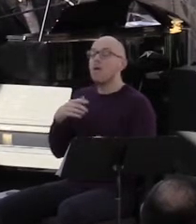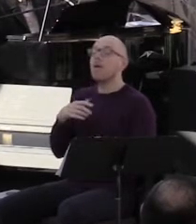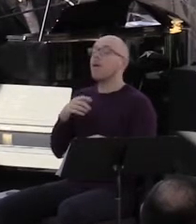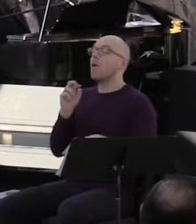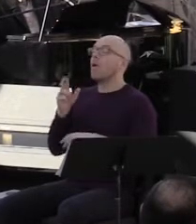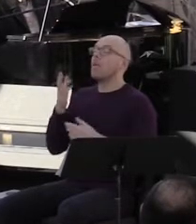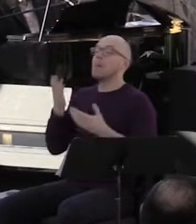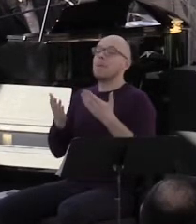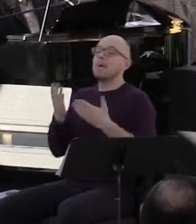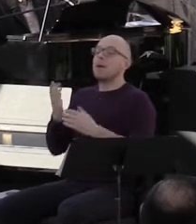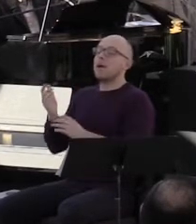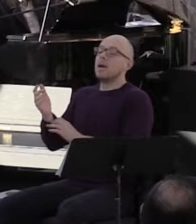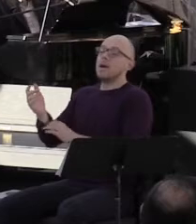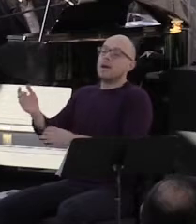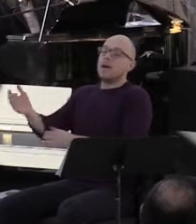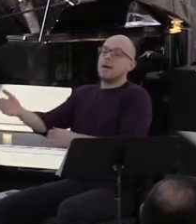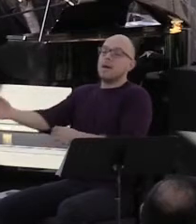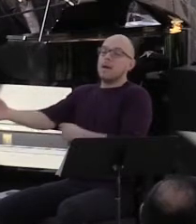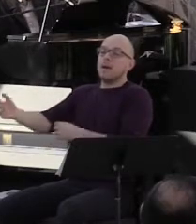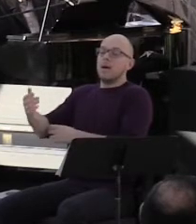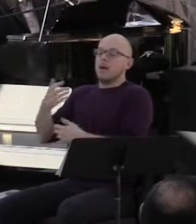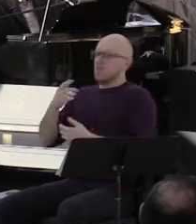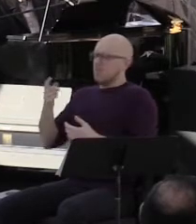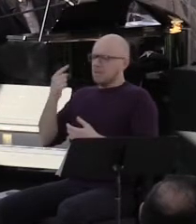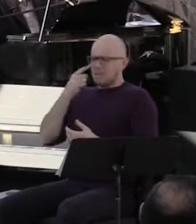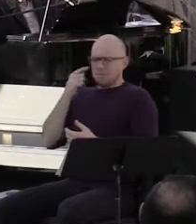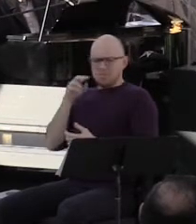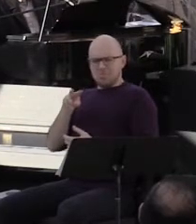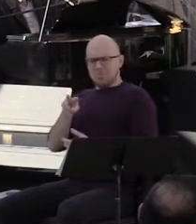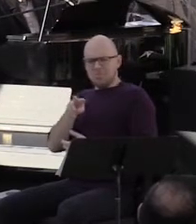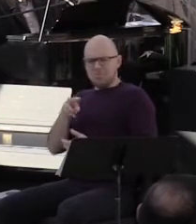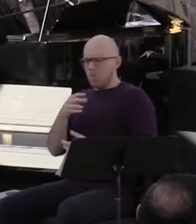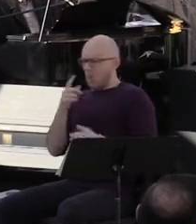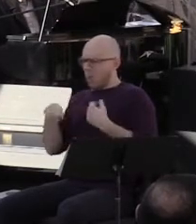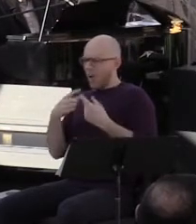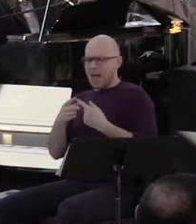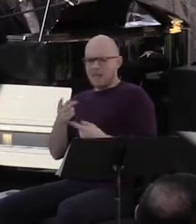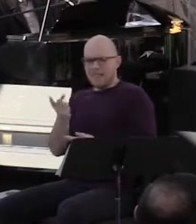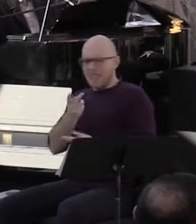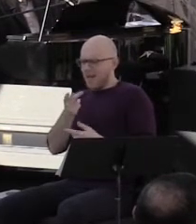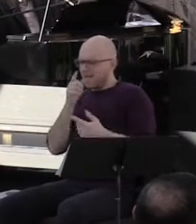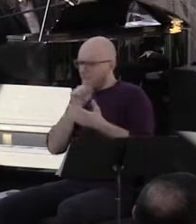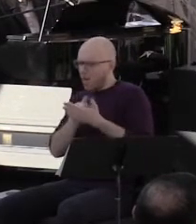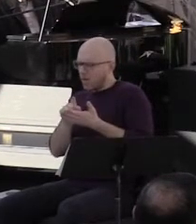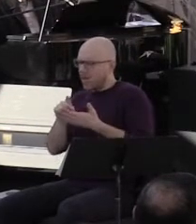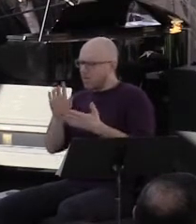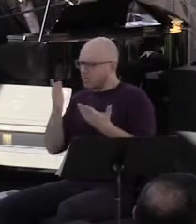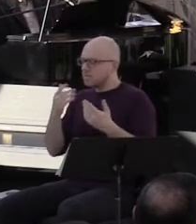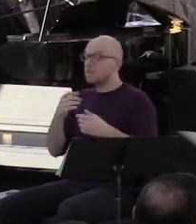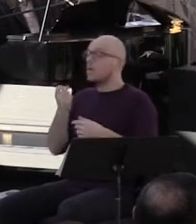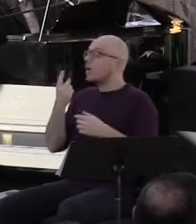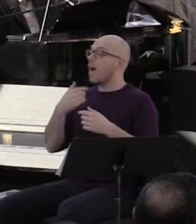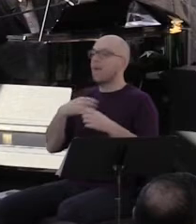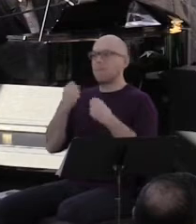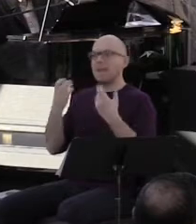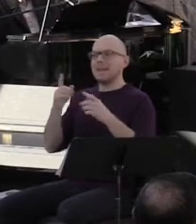maybe even when did they fall in love? There are many different forms of love.